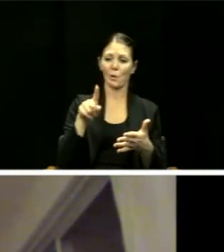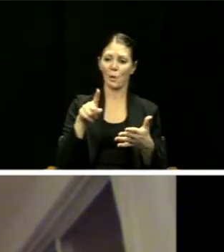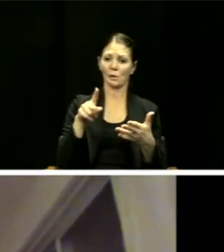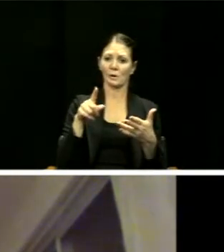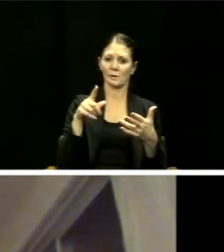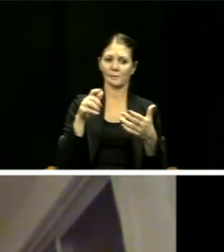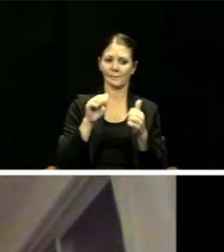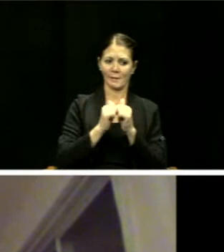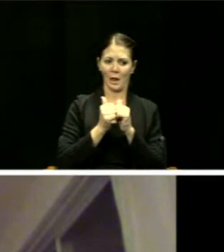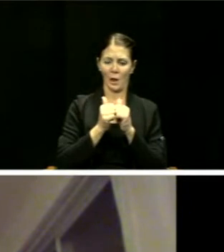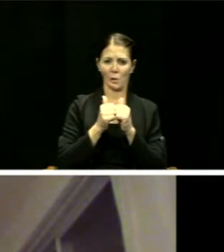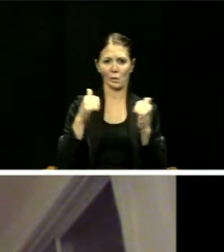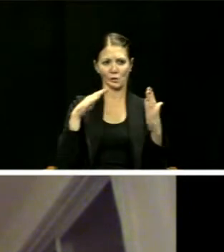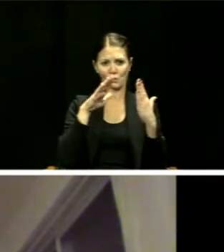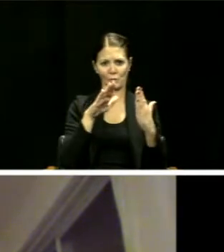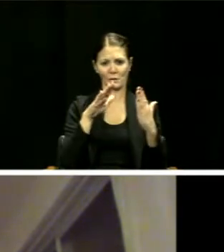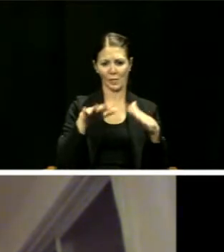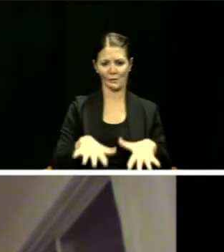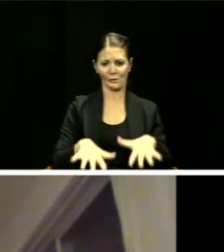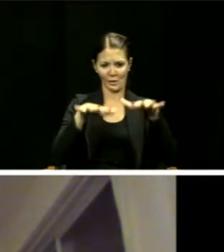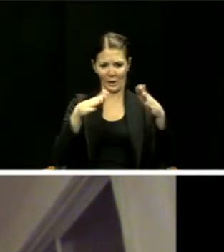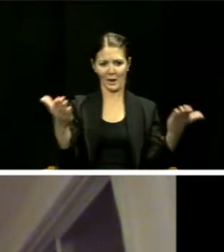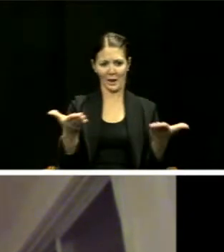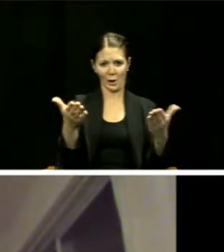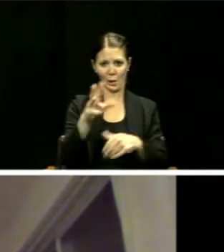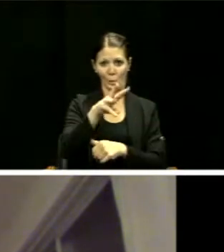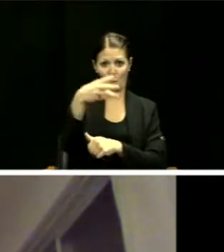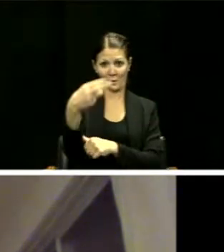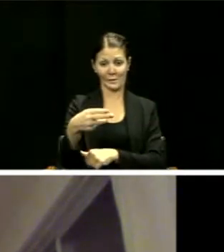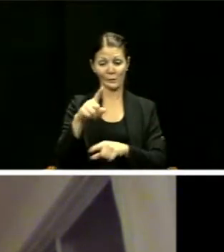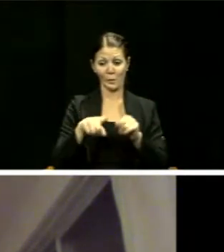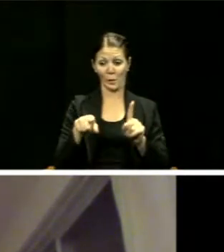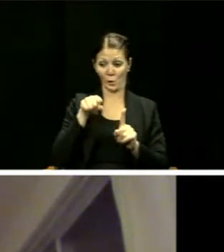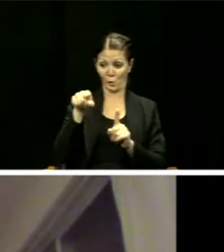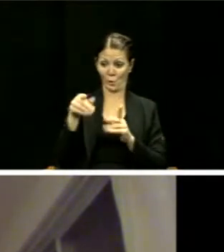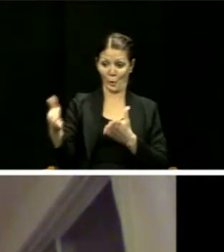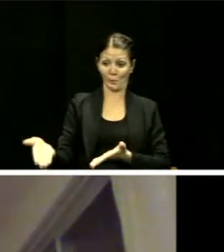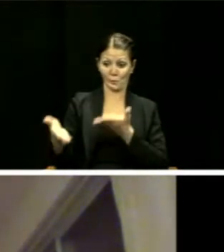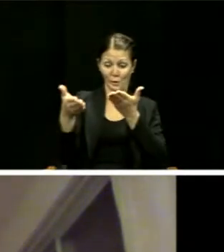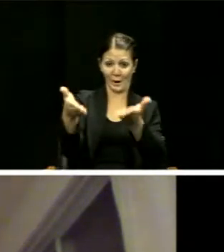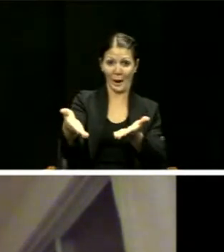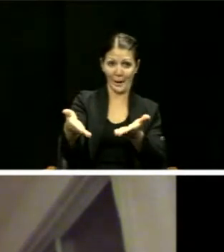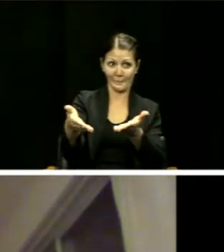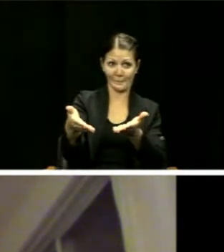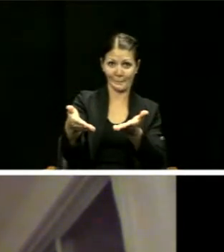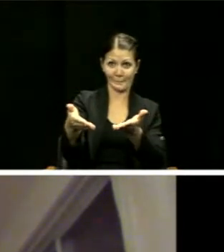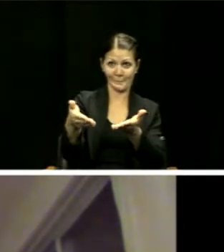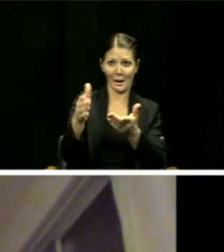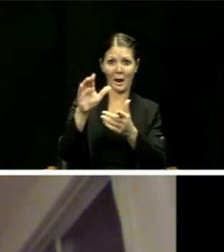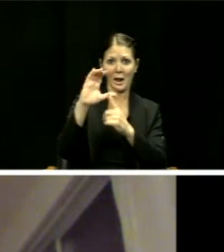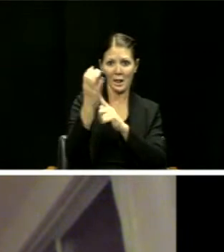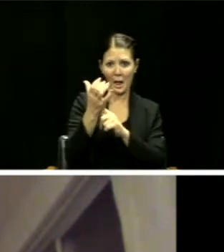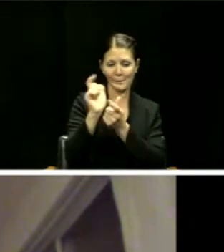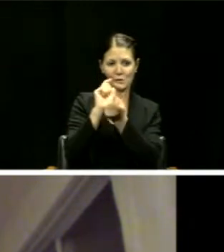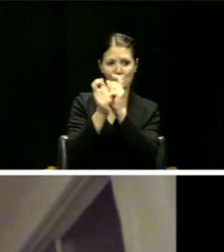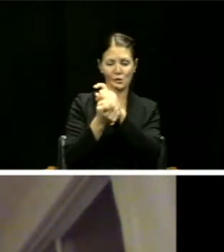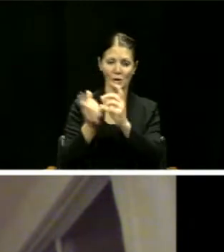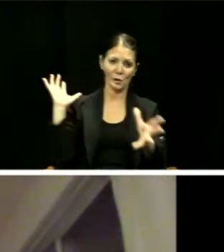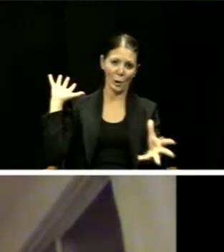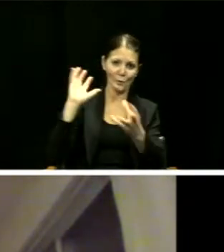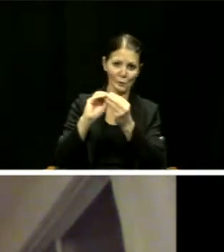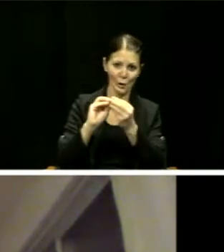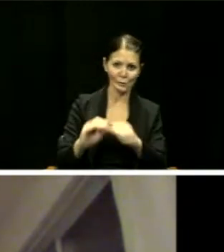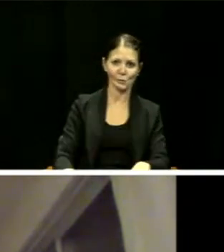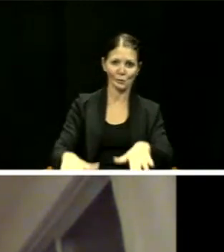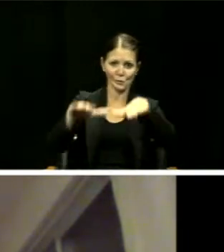the flooding in the town of West Hartford. What you're bringing up is the climate change overall, the rising